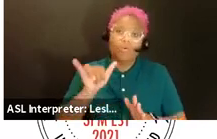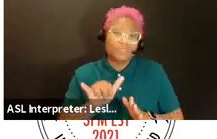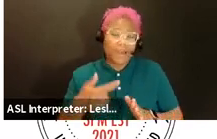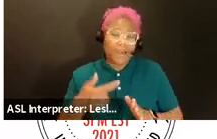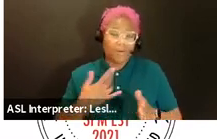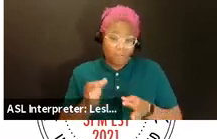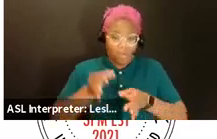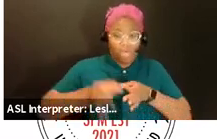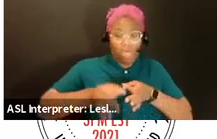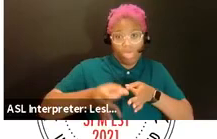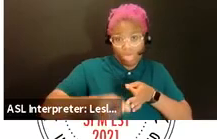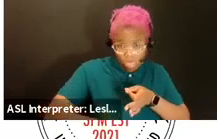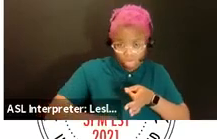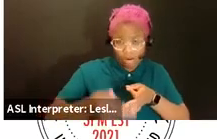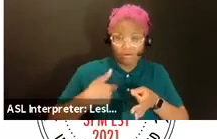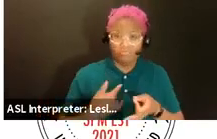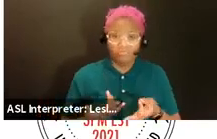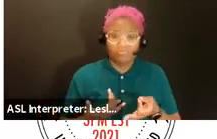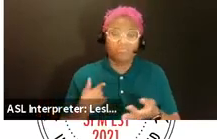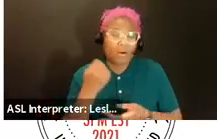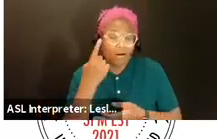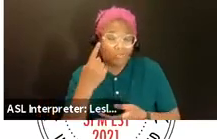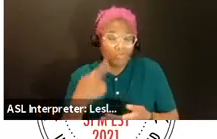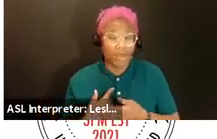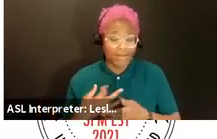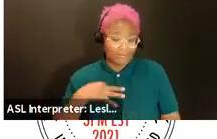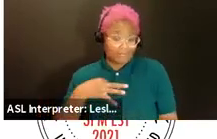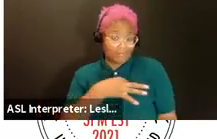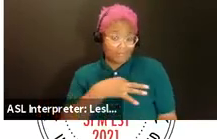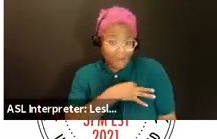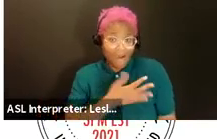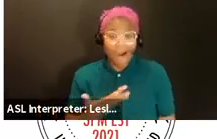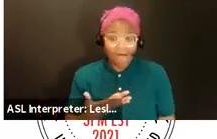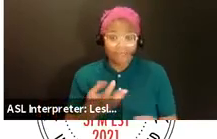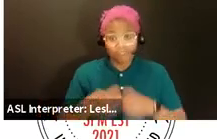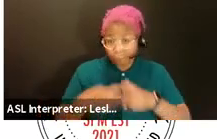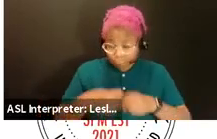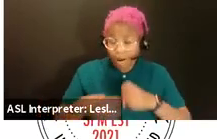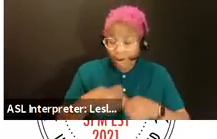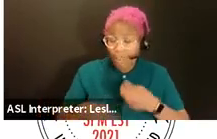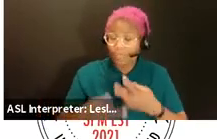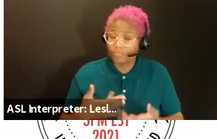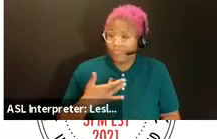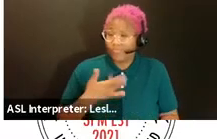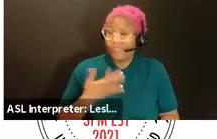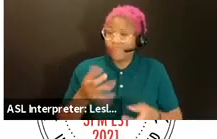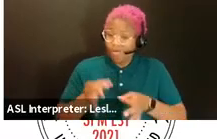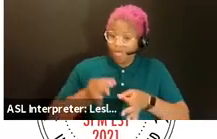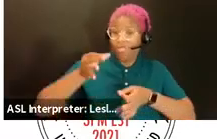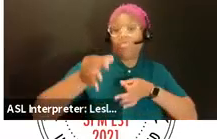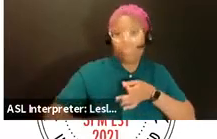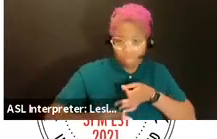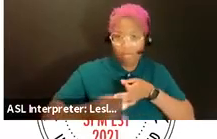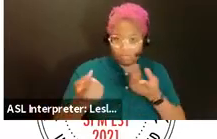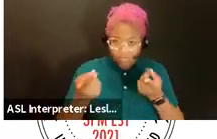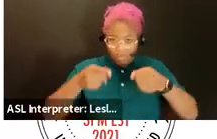delays? As I said, given staffing issues at USCIS, there is some. This is something that we are anticipating happen as soon as borders